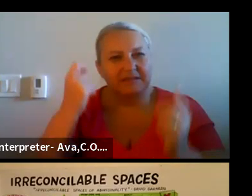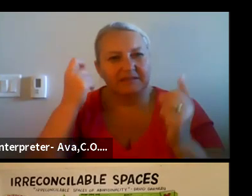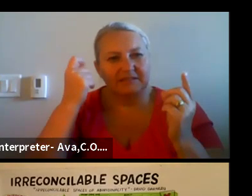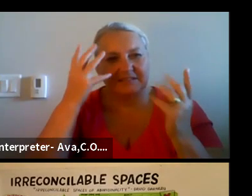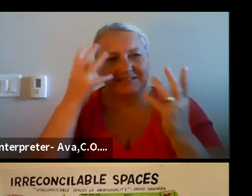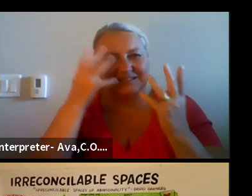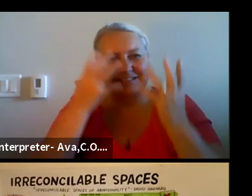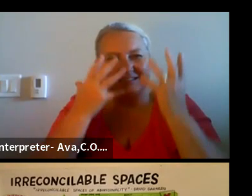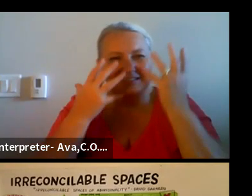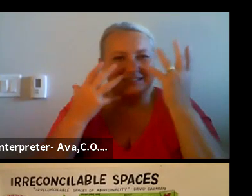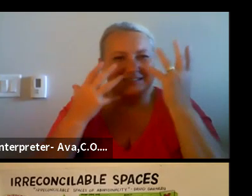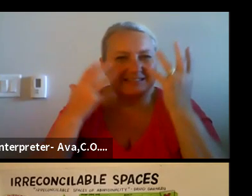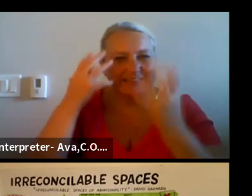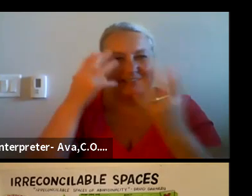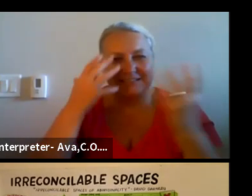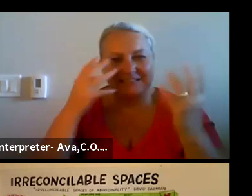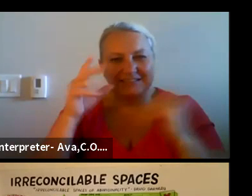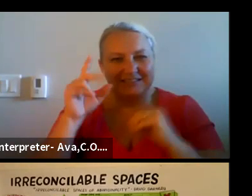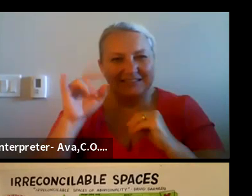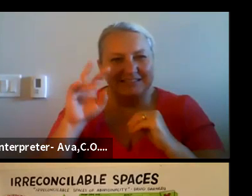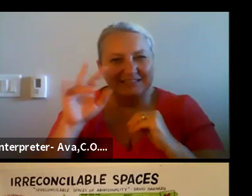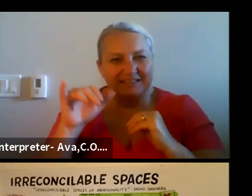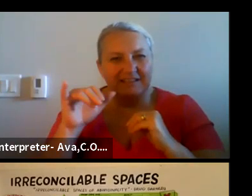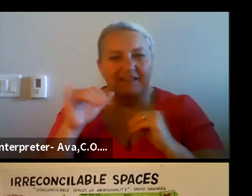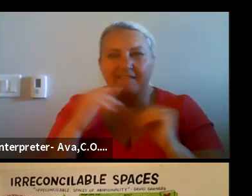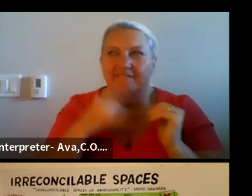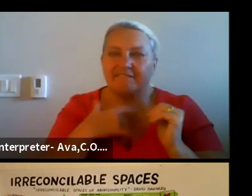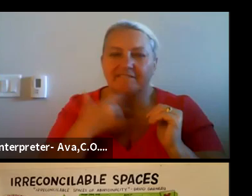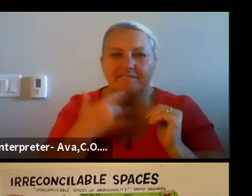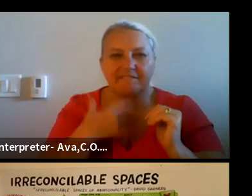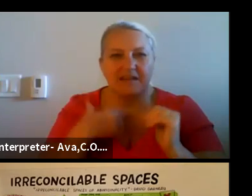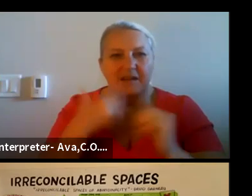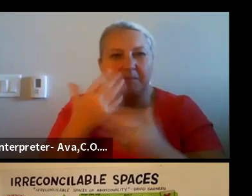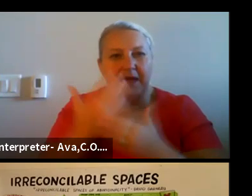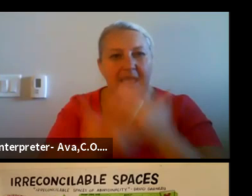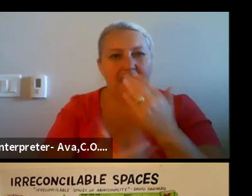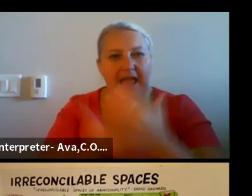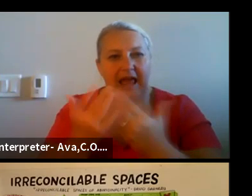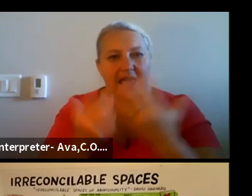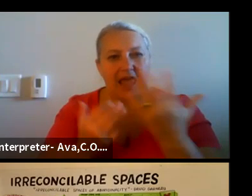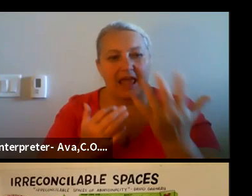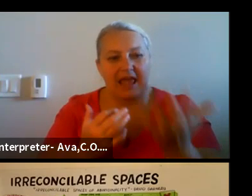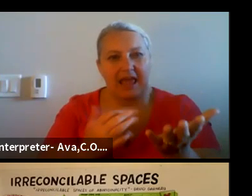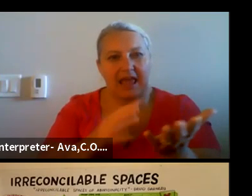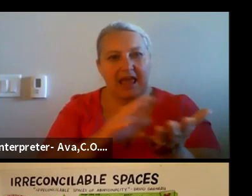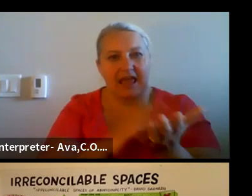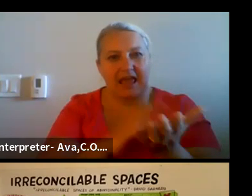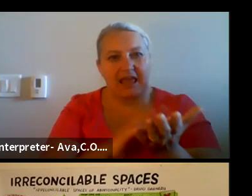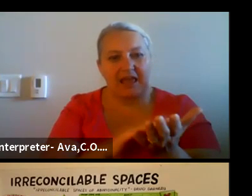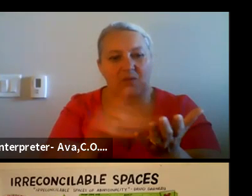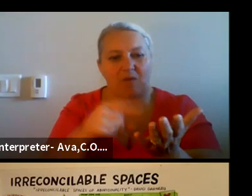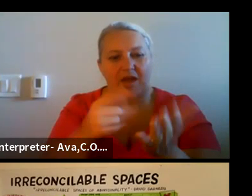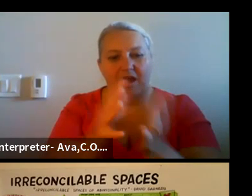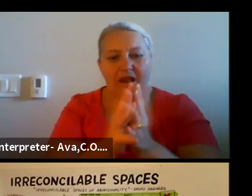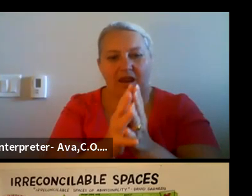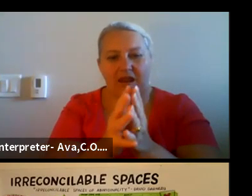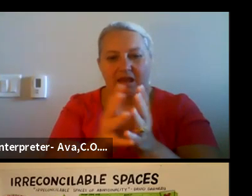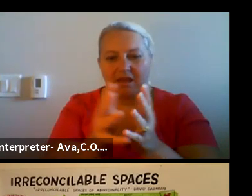And then I feel sort of space between my hands as they kind of move apart from one another.